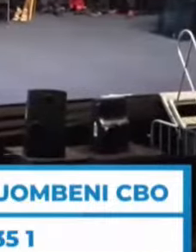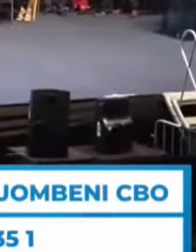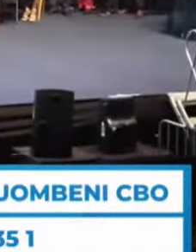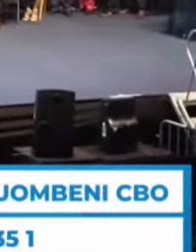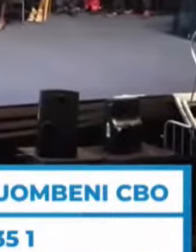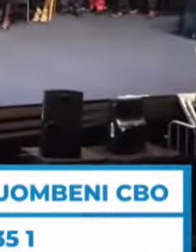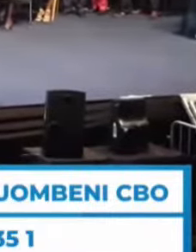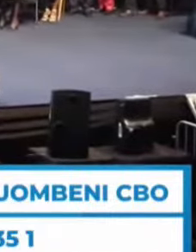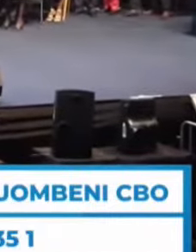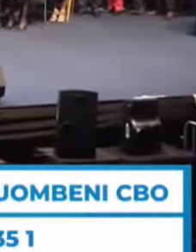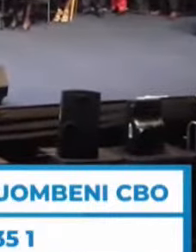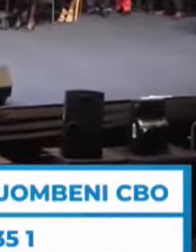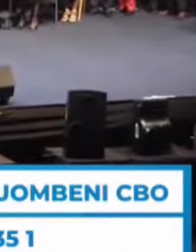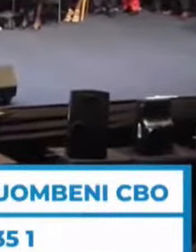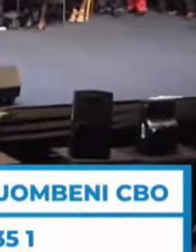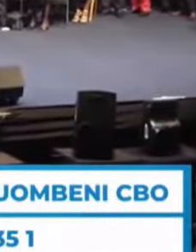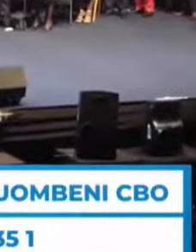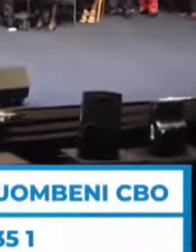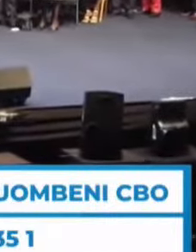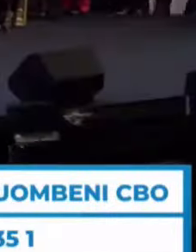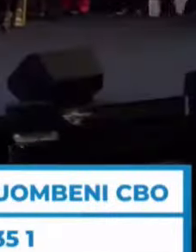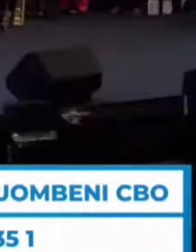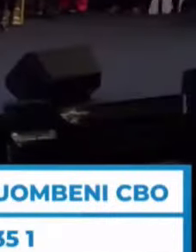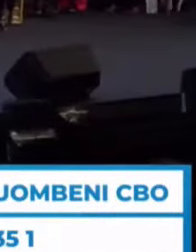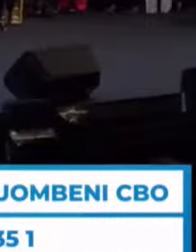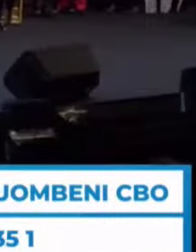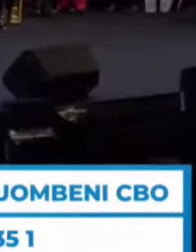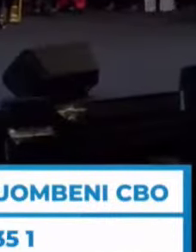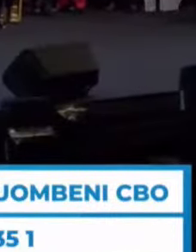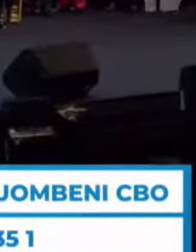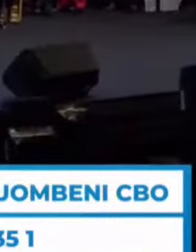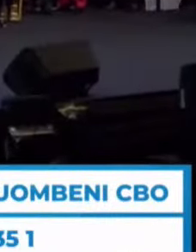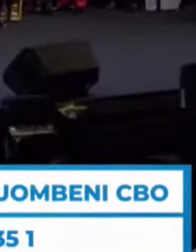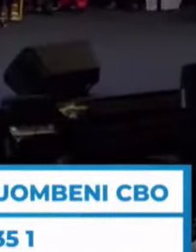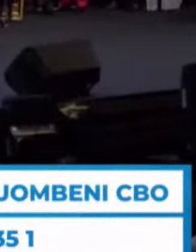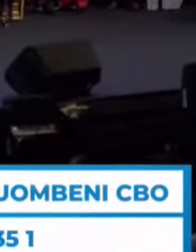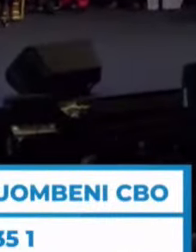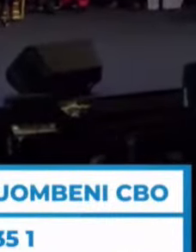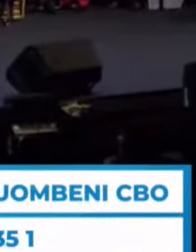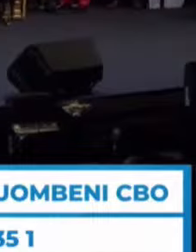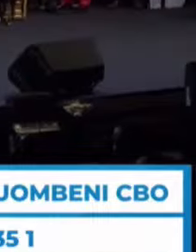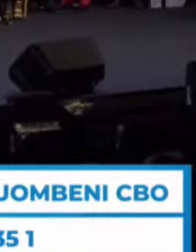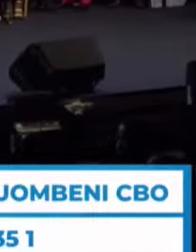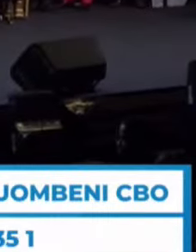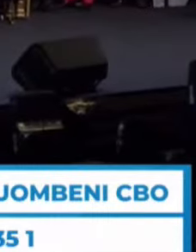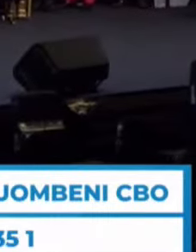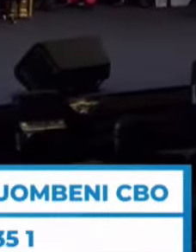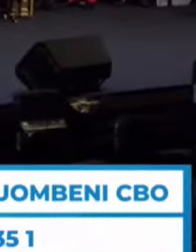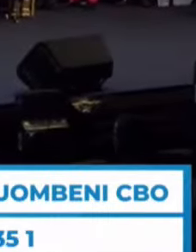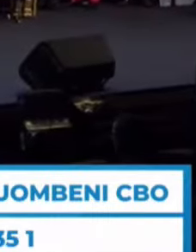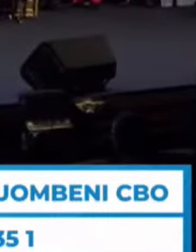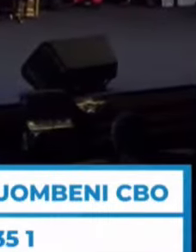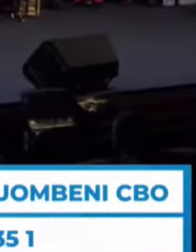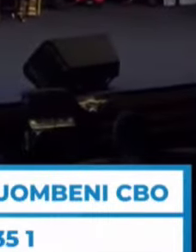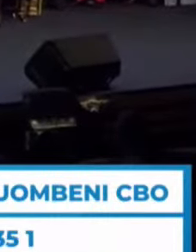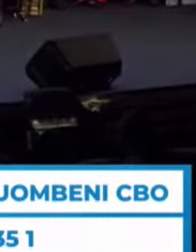Ministry the anointing is on me so what I pray will